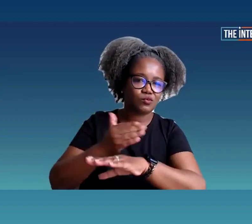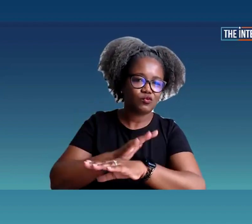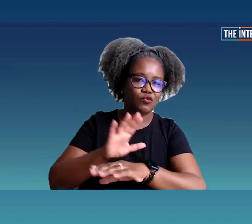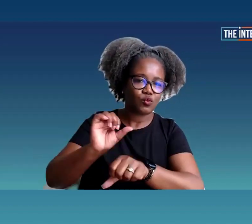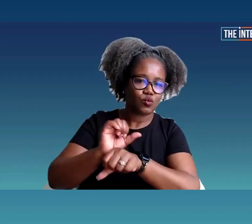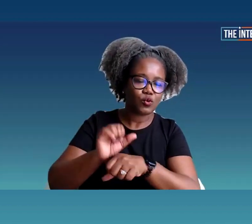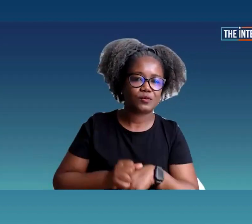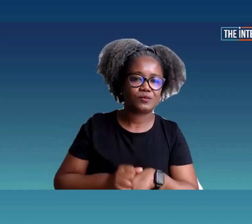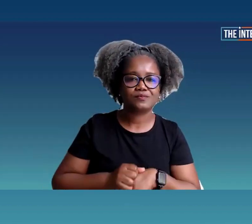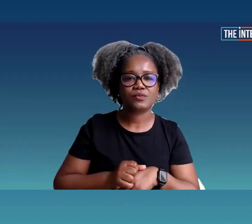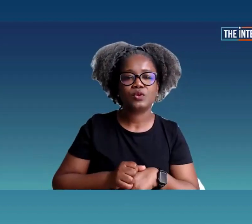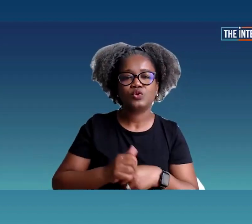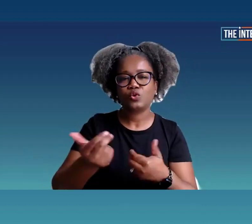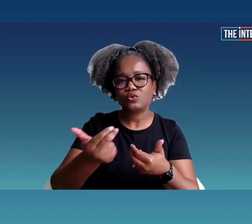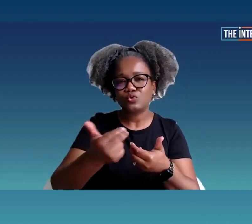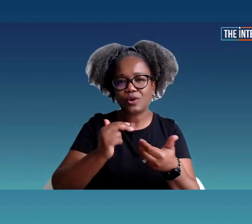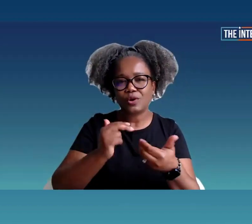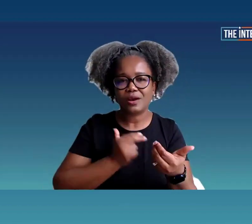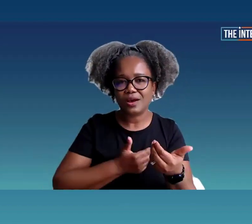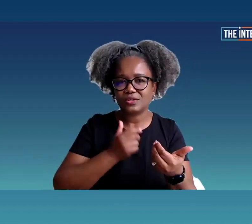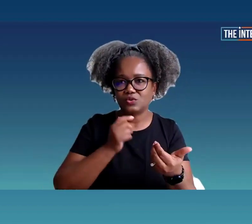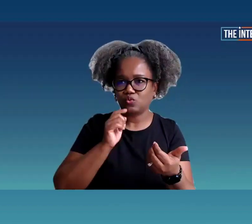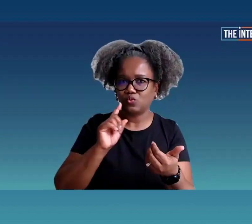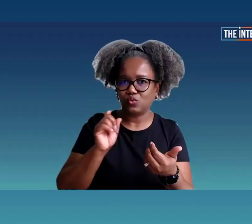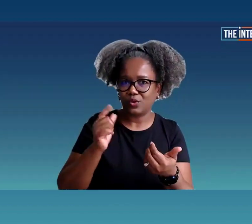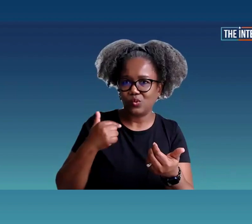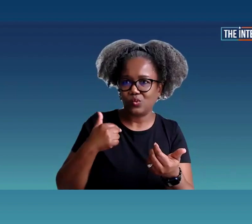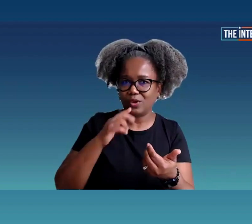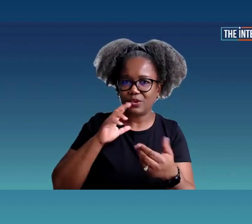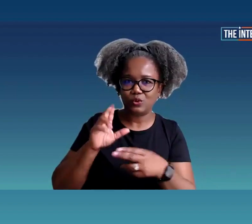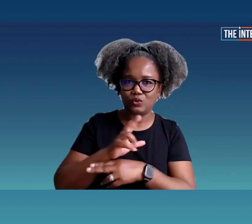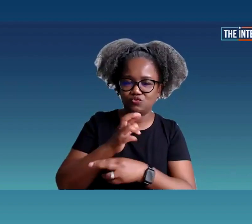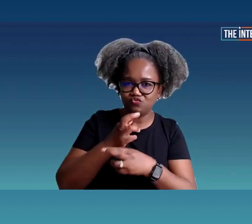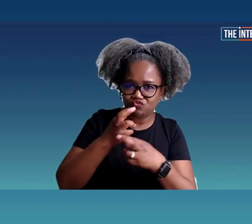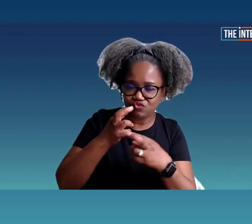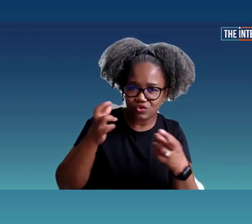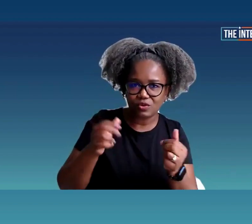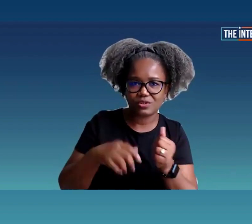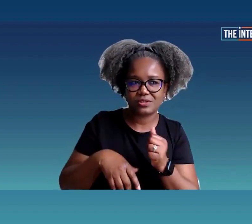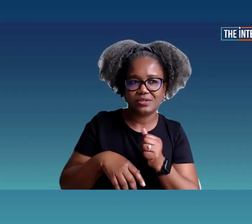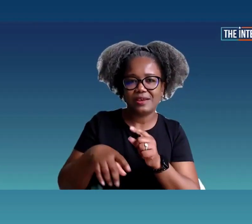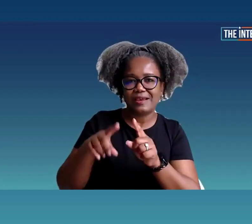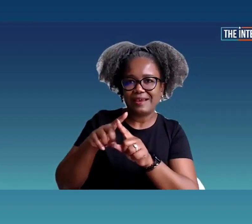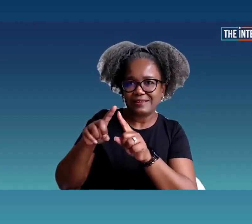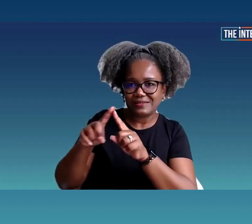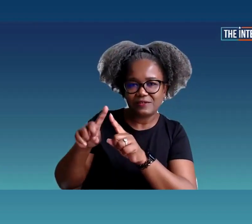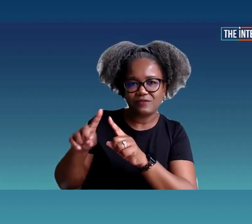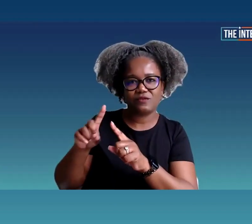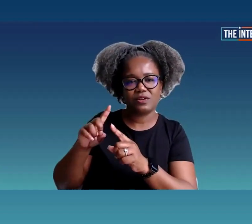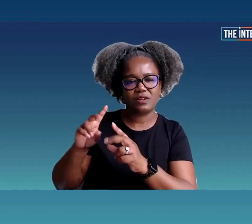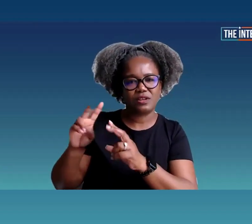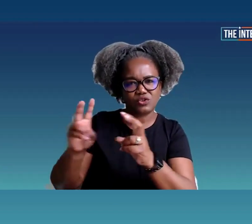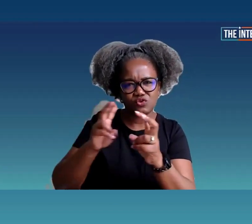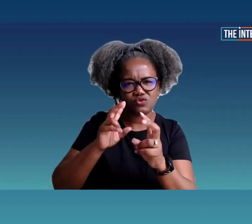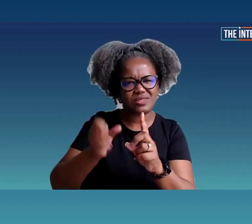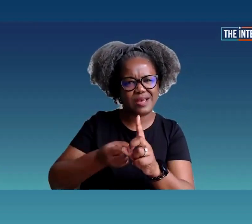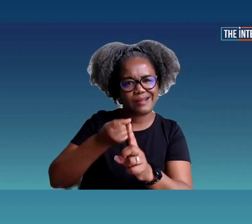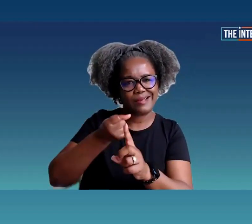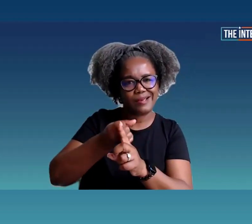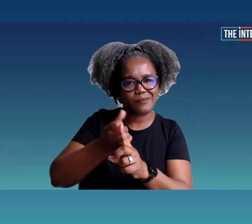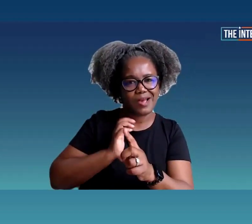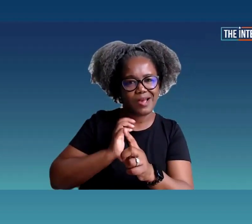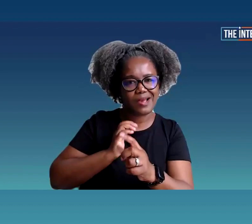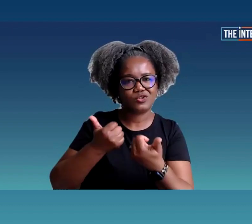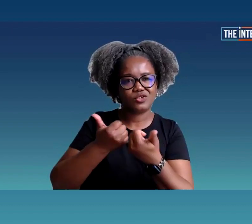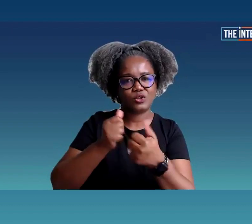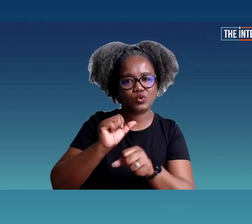experiences, inspiration about this challenging but essential work, that's where we are today. This is a community